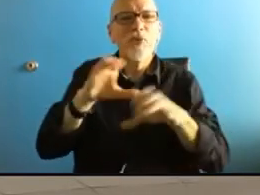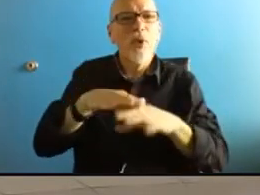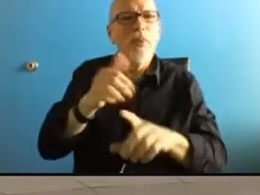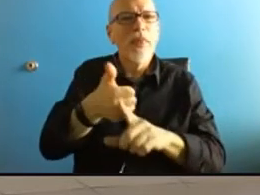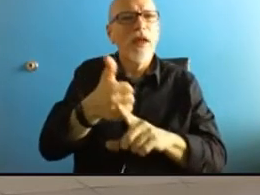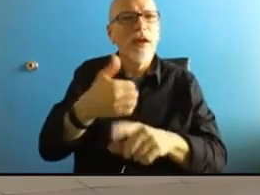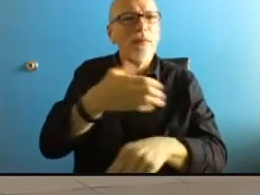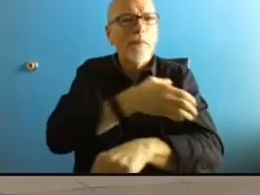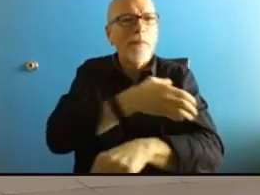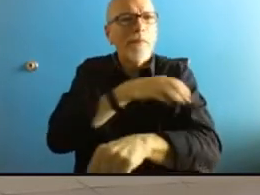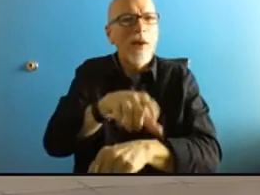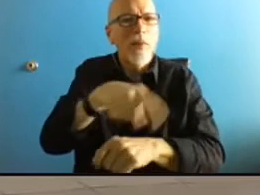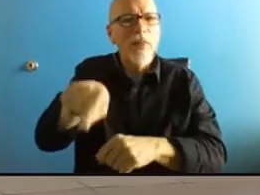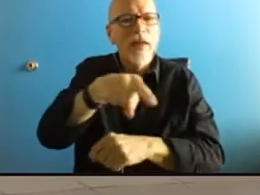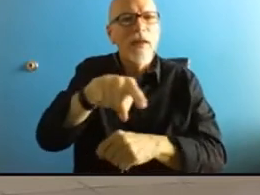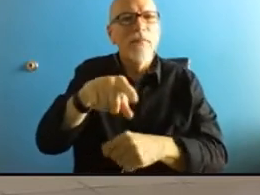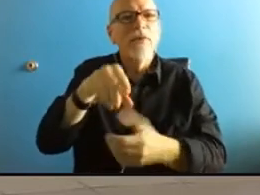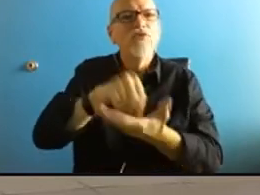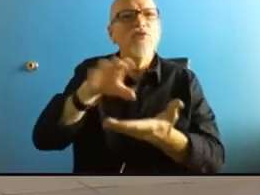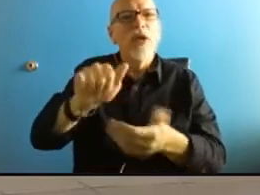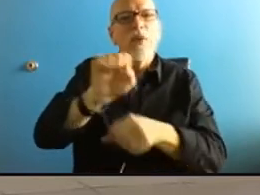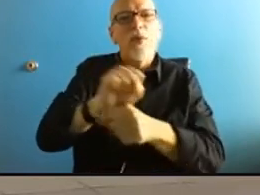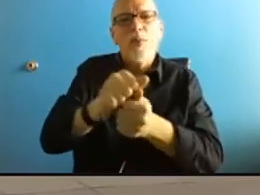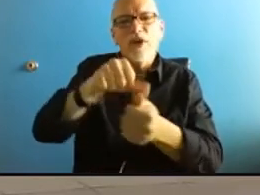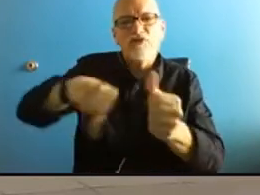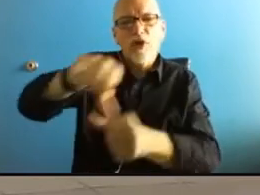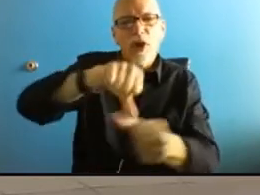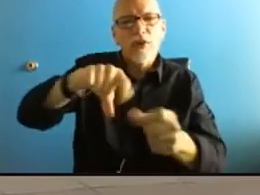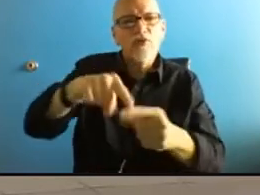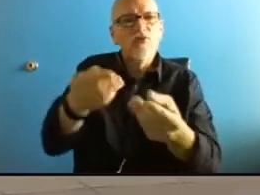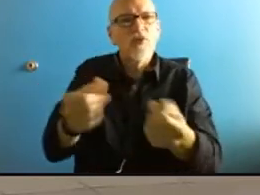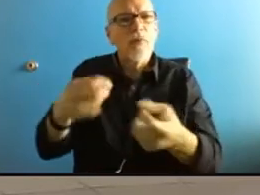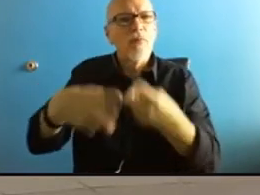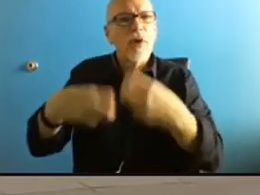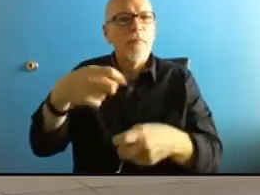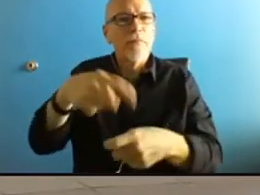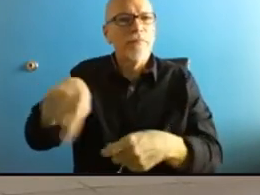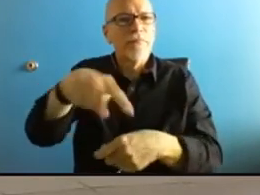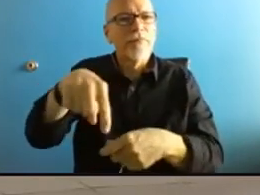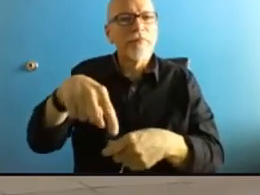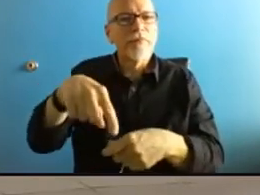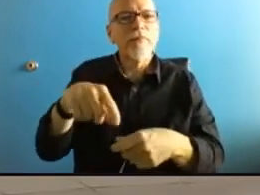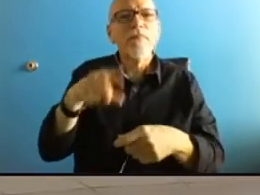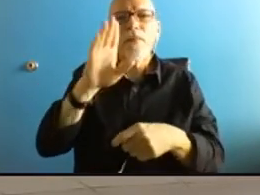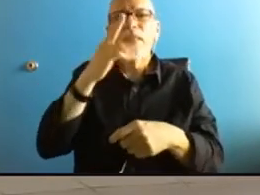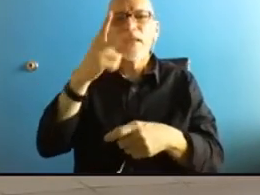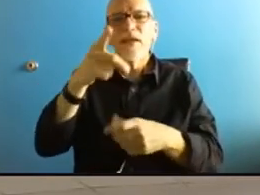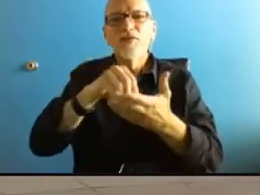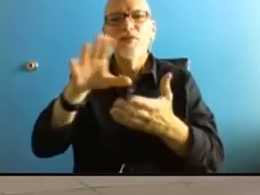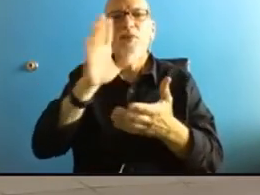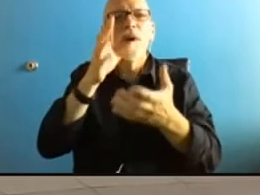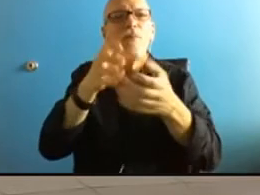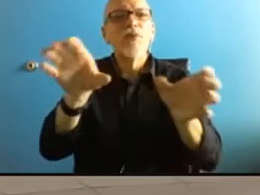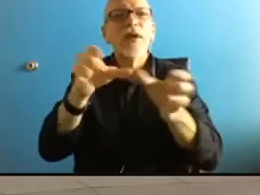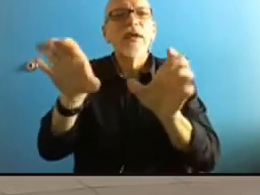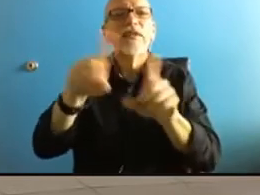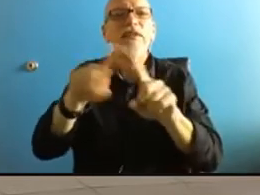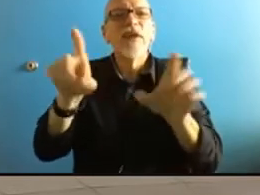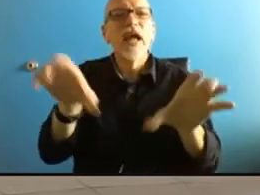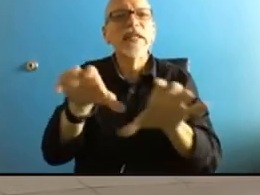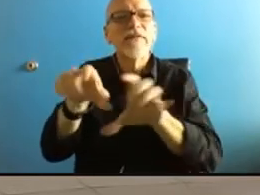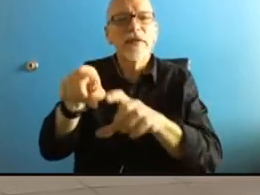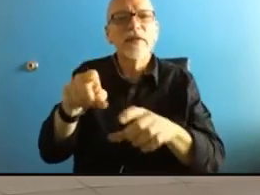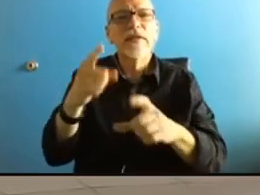and let the students work with other students in solving their problems. In a moment, you'll see the students break out into their activities. Right now,